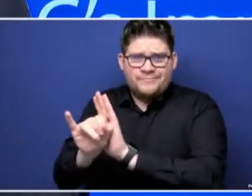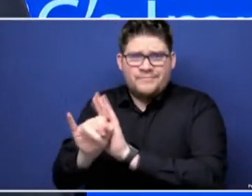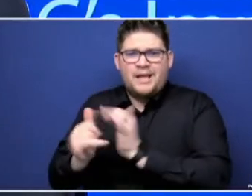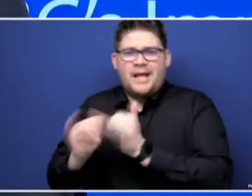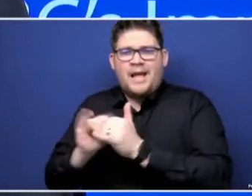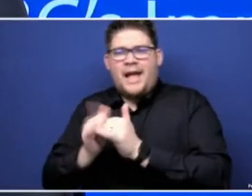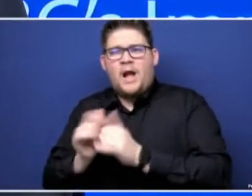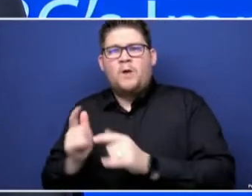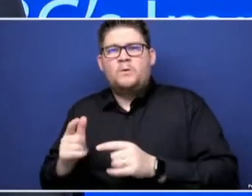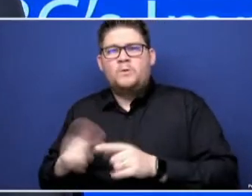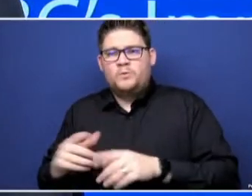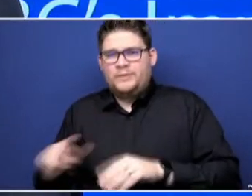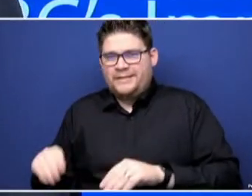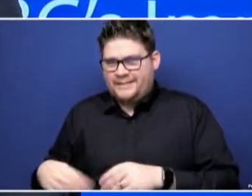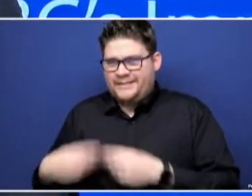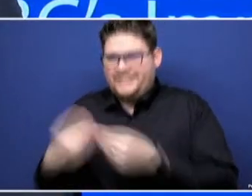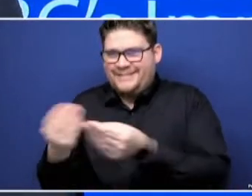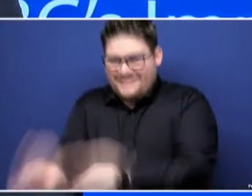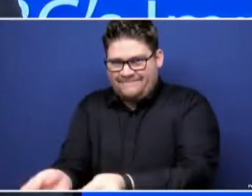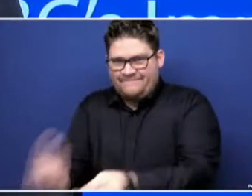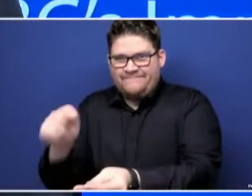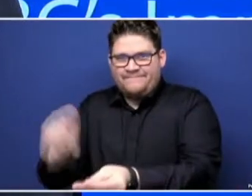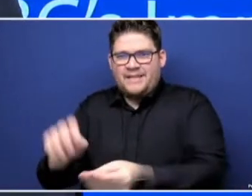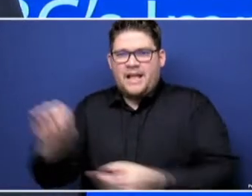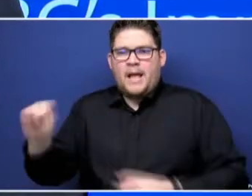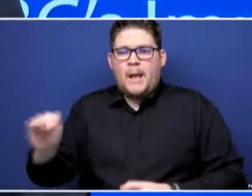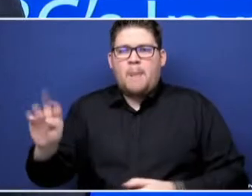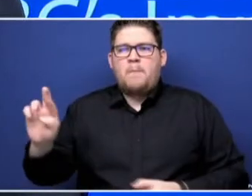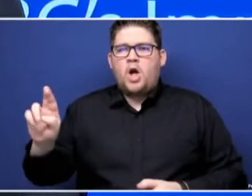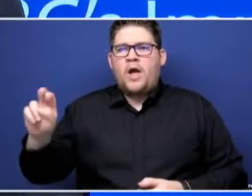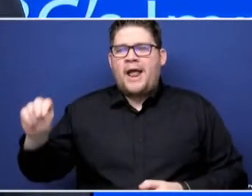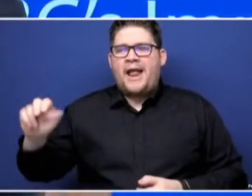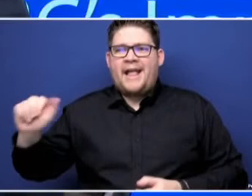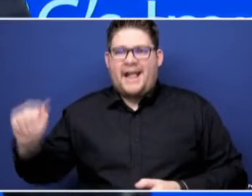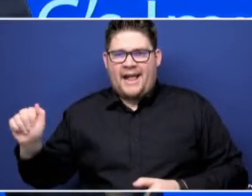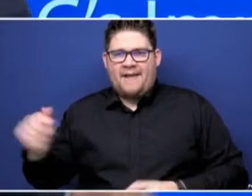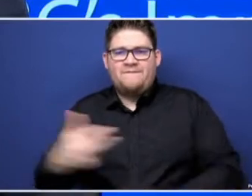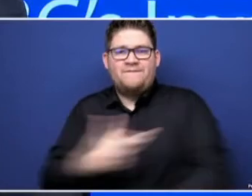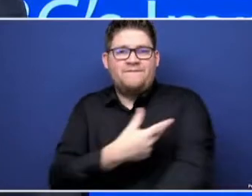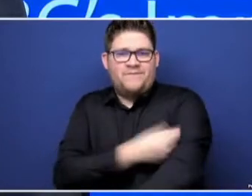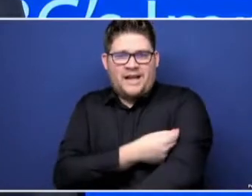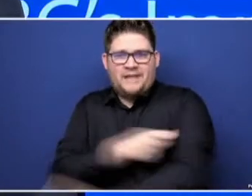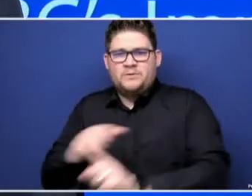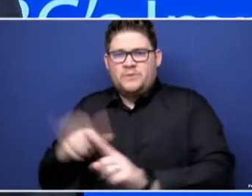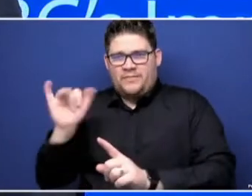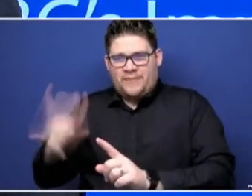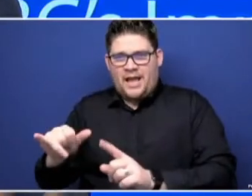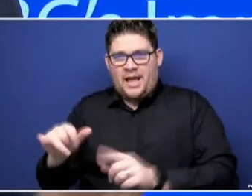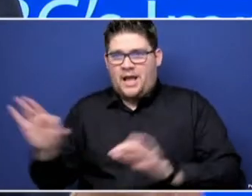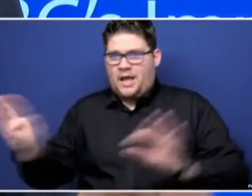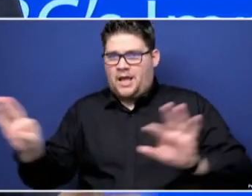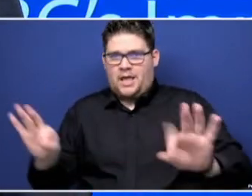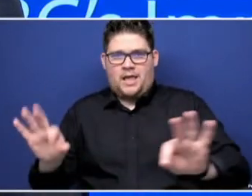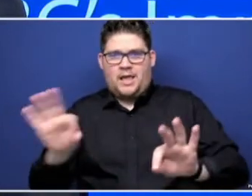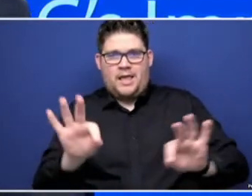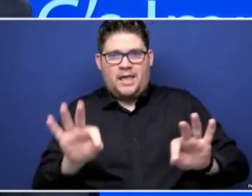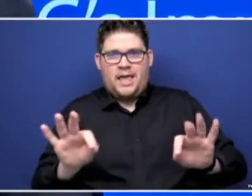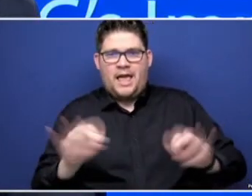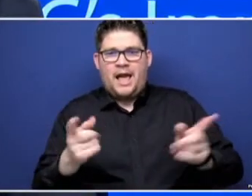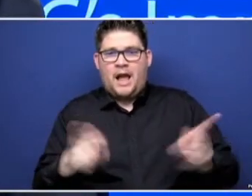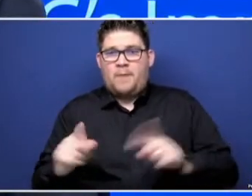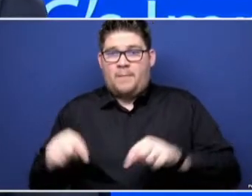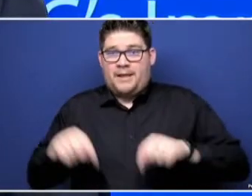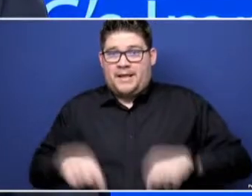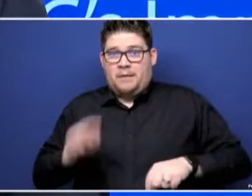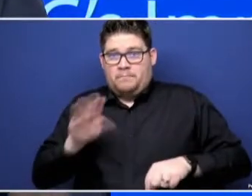services that British Columbians can and should be able to produce right here, but we don't anymore for globalization reasons and a debate that could go